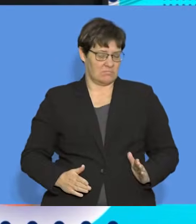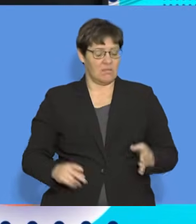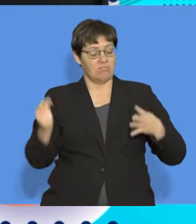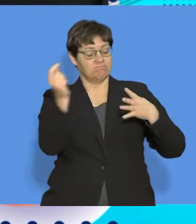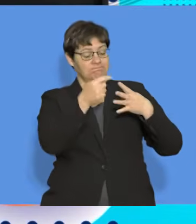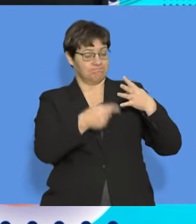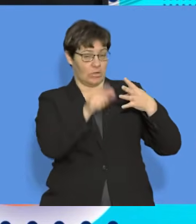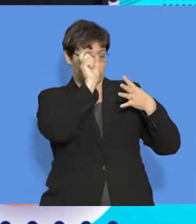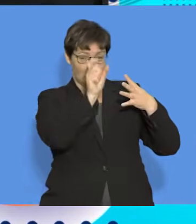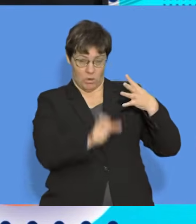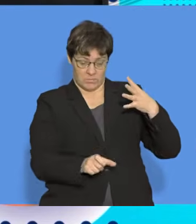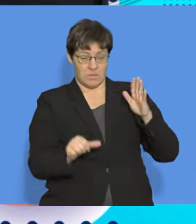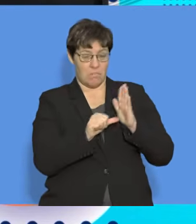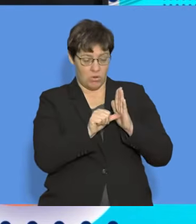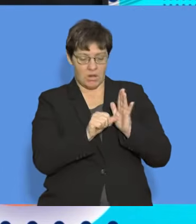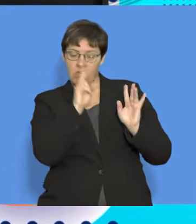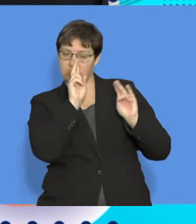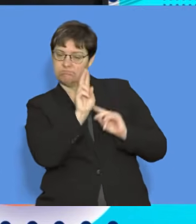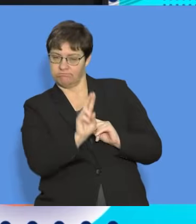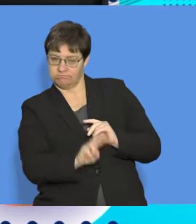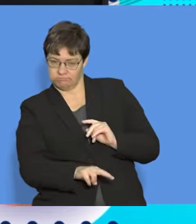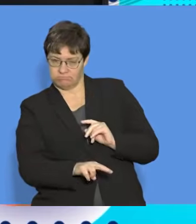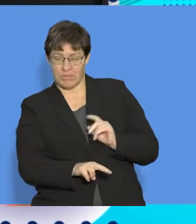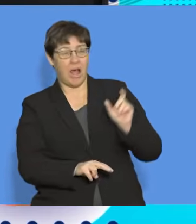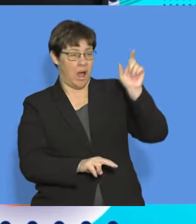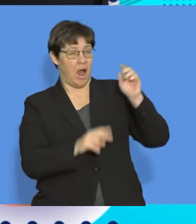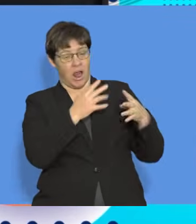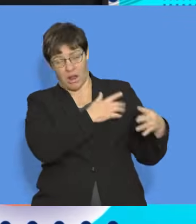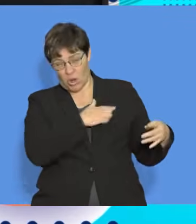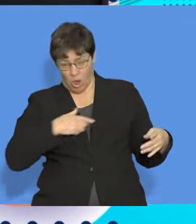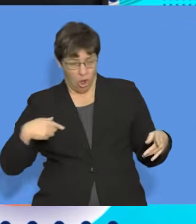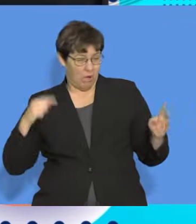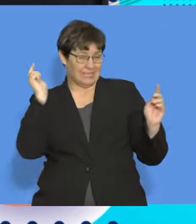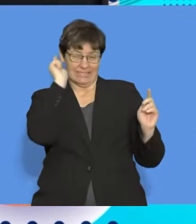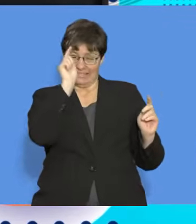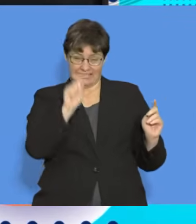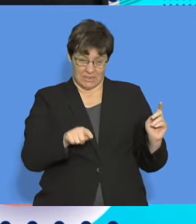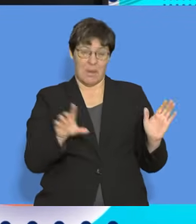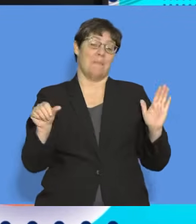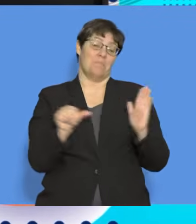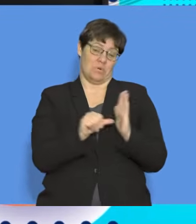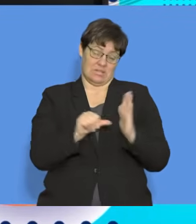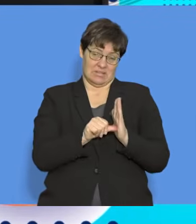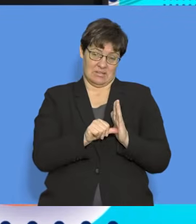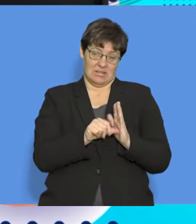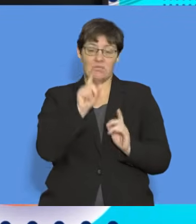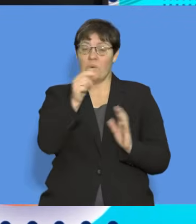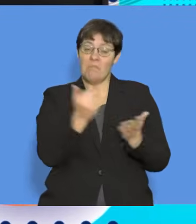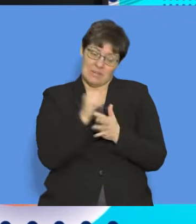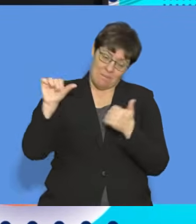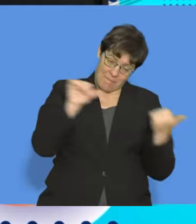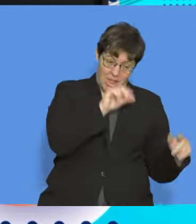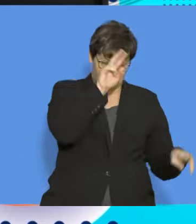terms. The list of terms were extravagant, they were long, but however, they are important, and hence I remind you to go back and to look at